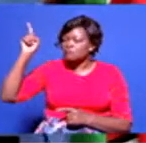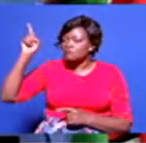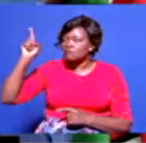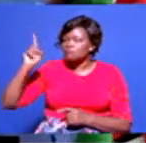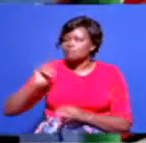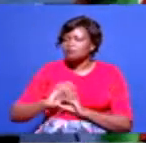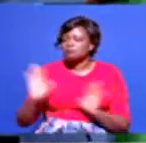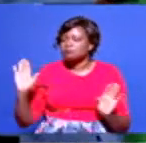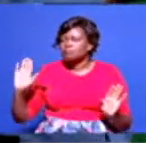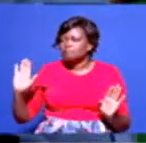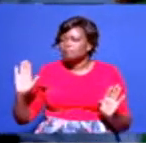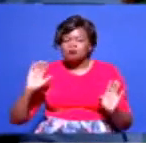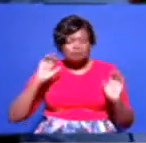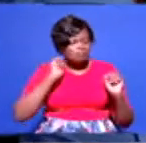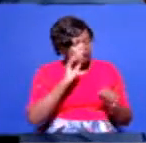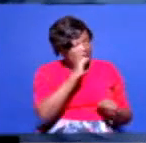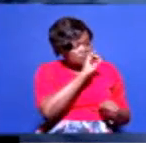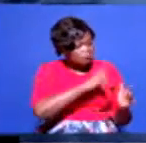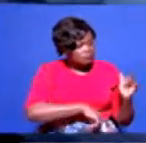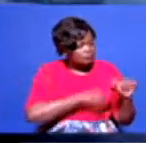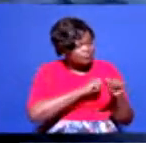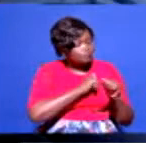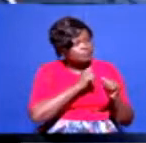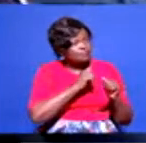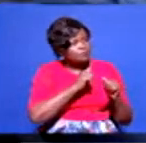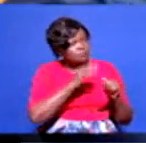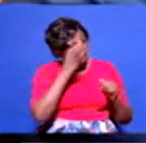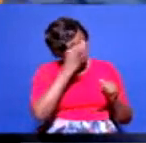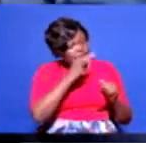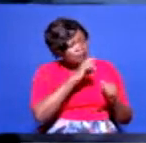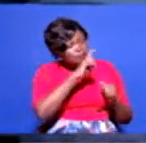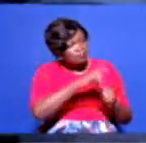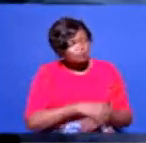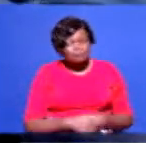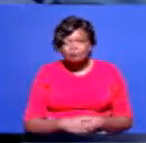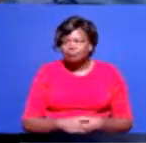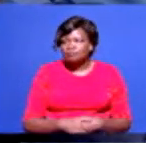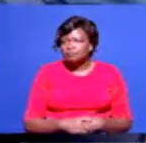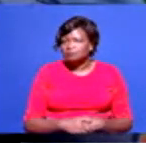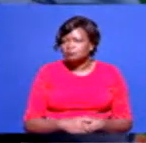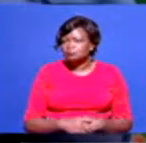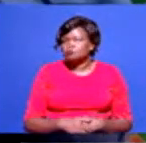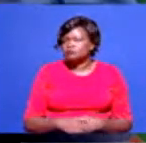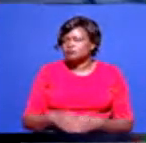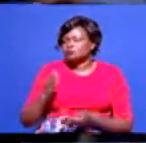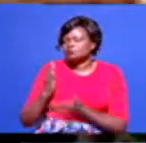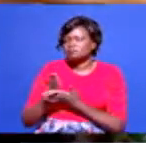going to miss about the late president? I think just the knowledge that he's not around, that